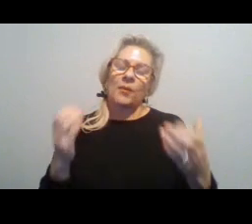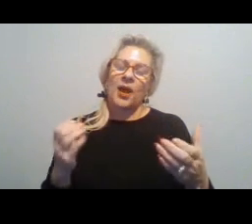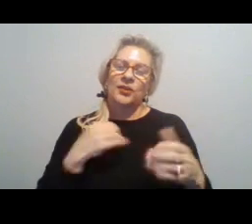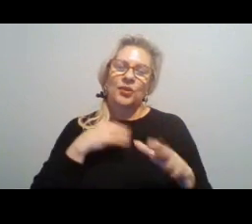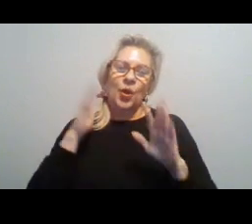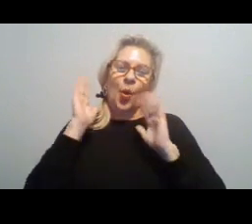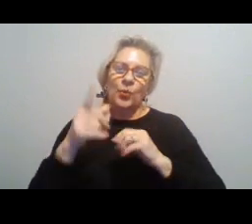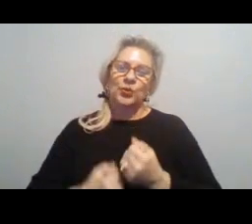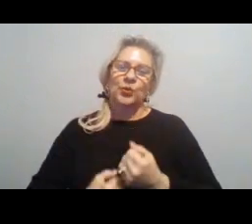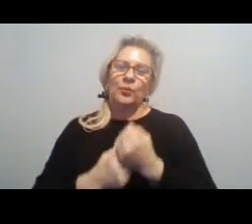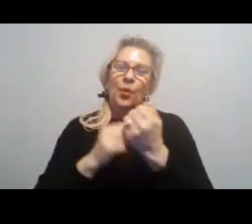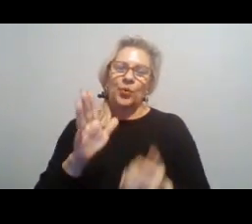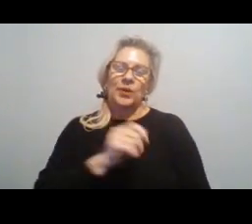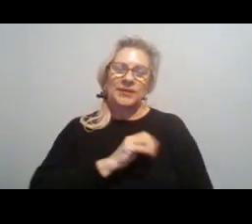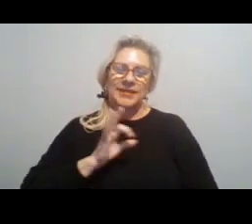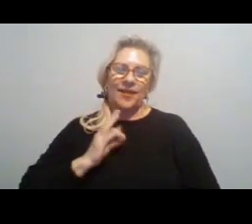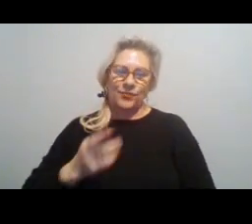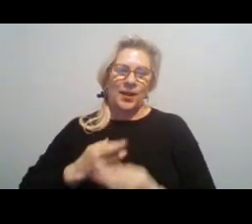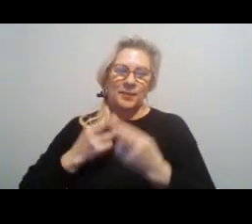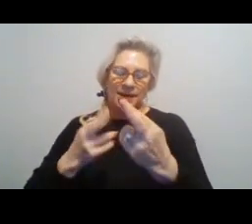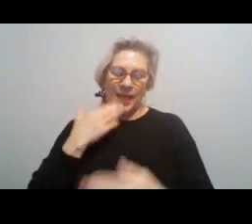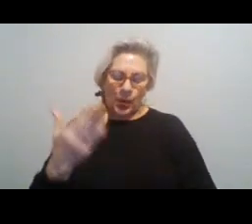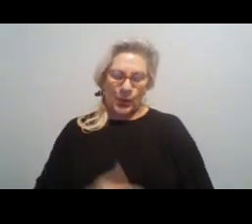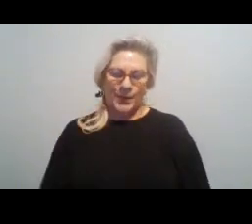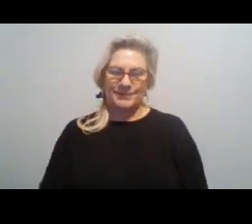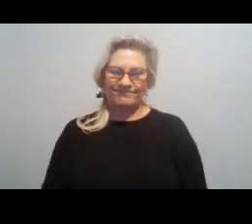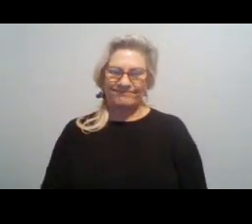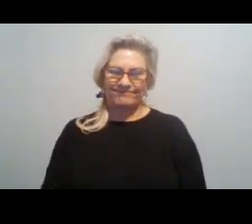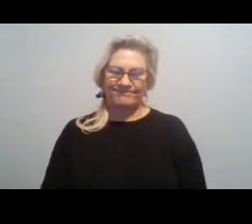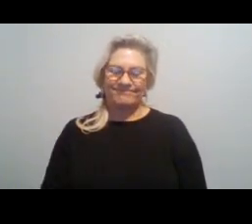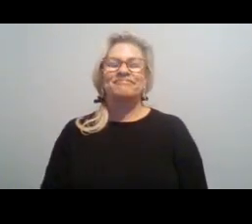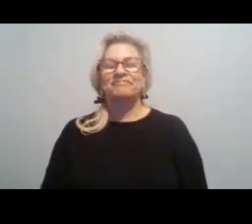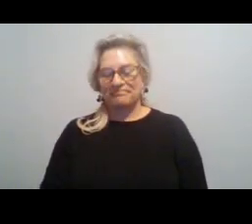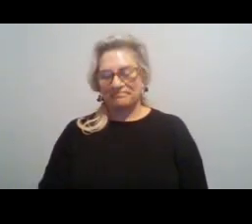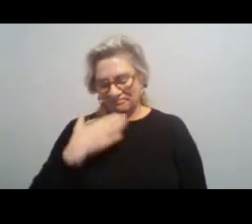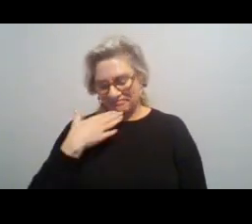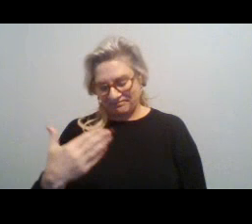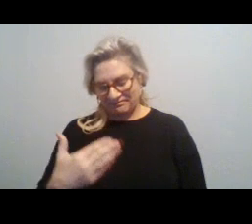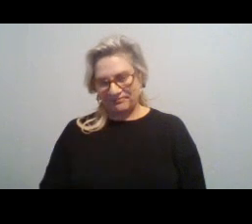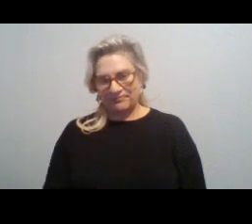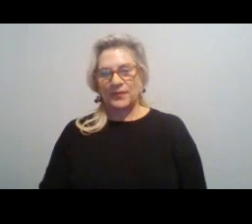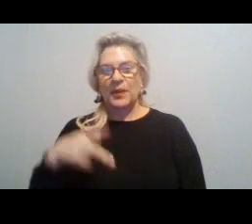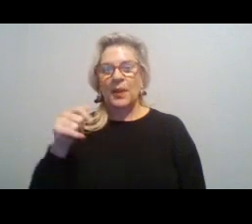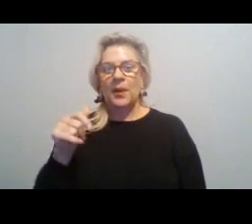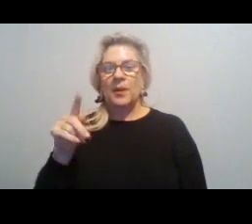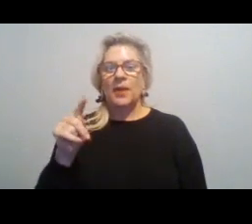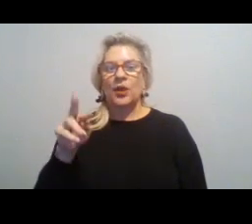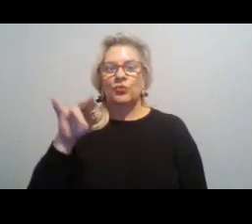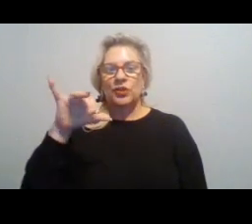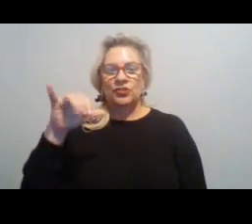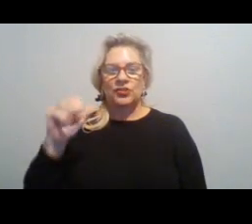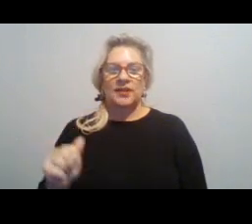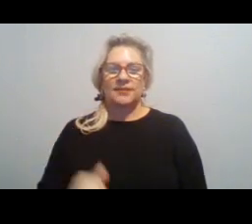that you support your staff's recommendation. Great, thank you. Patricia.